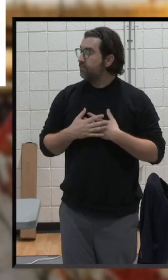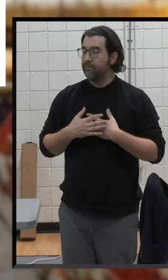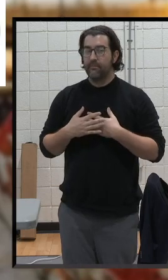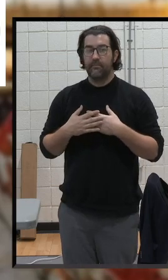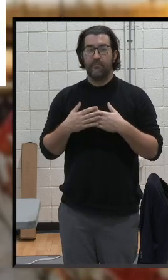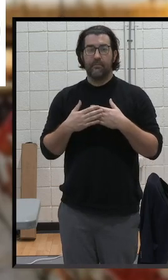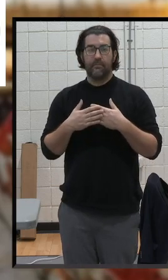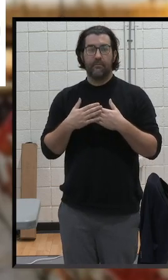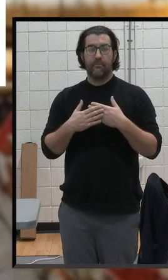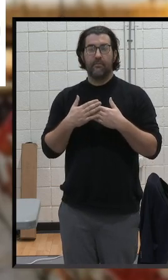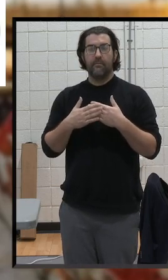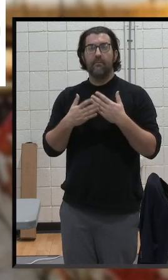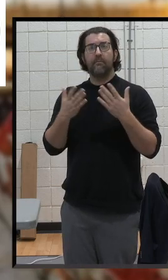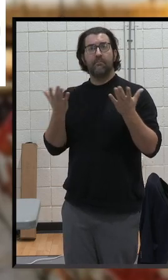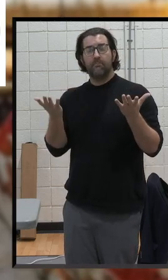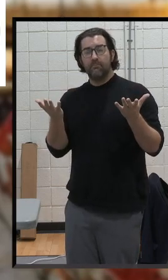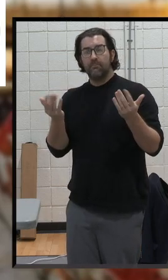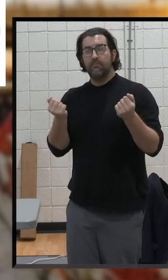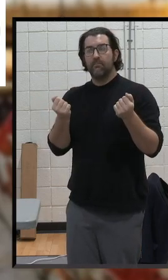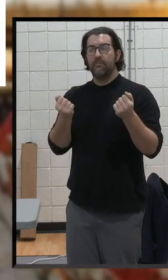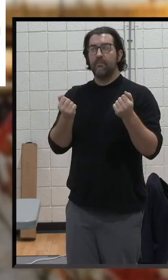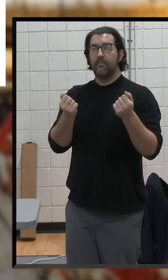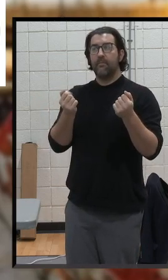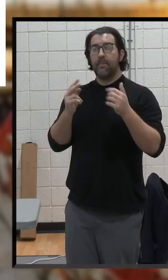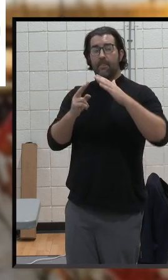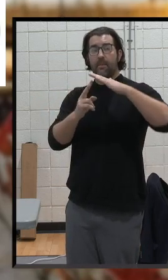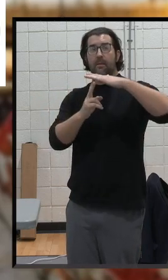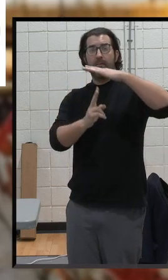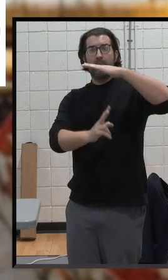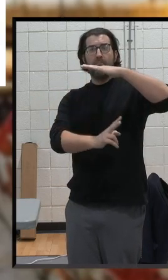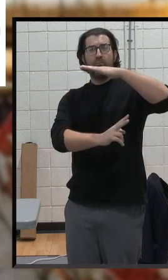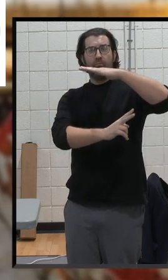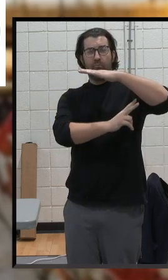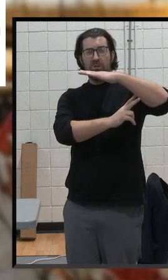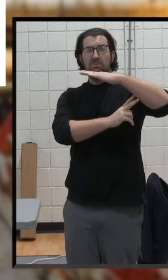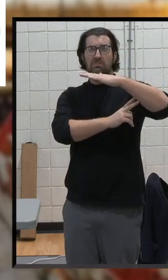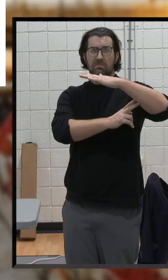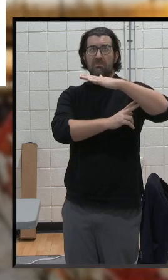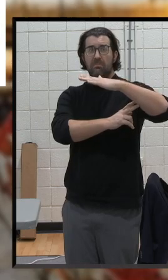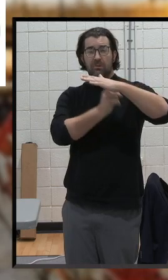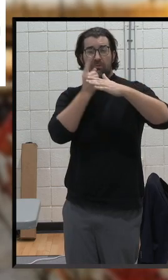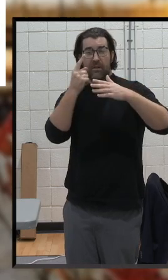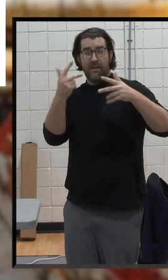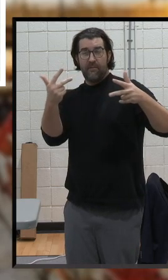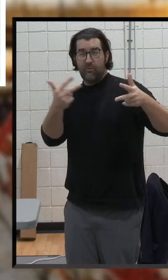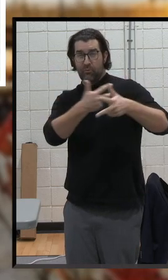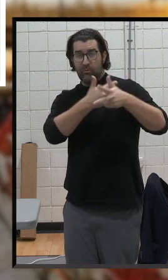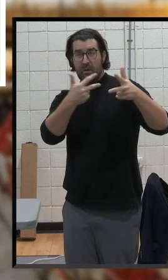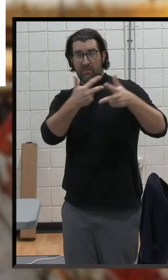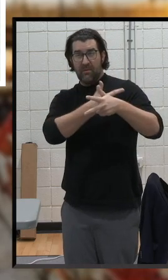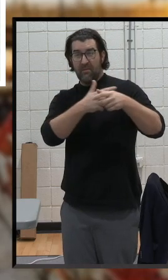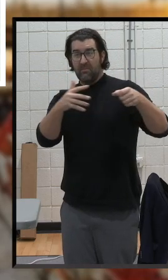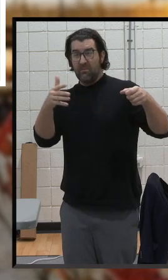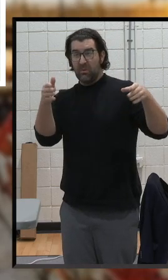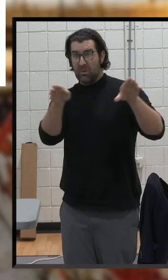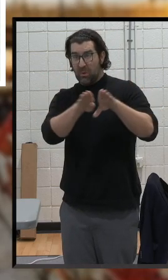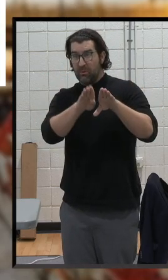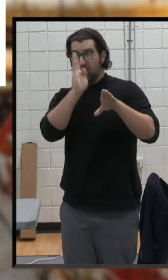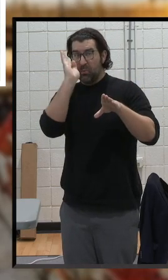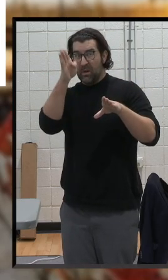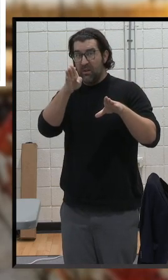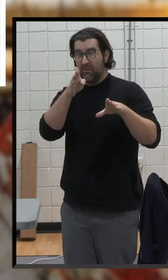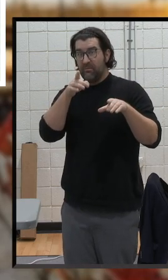So essentially, the bridge will be fully closed to vehicle traffic for the duration of